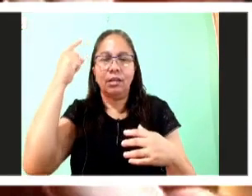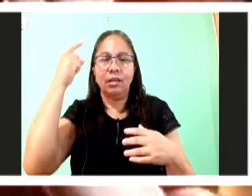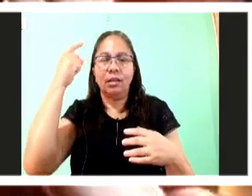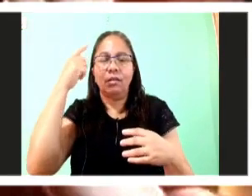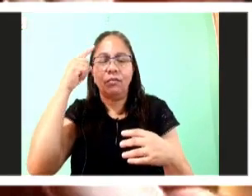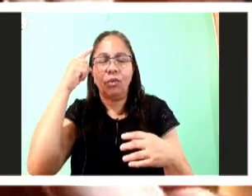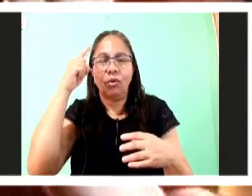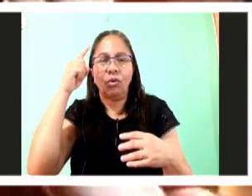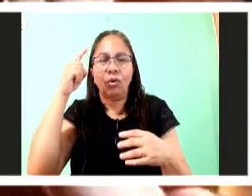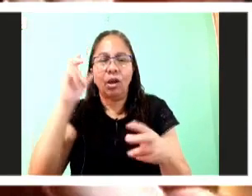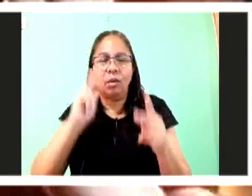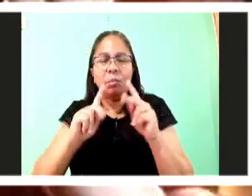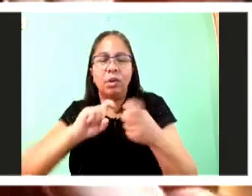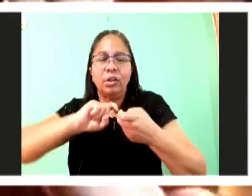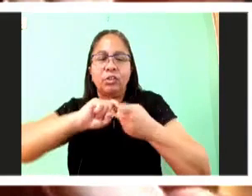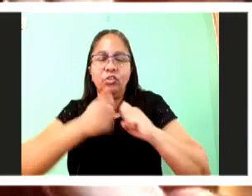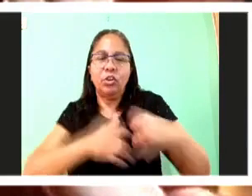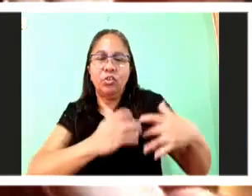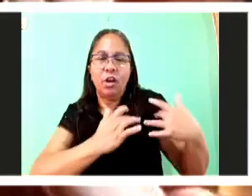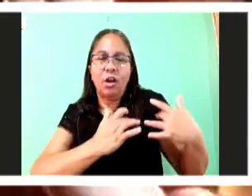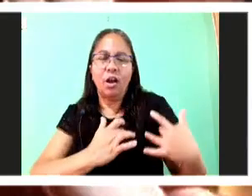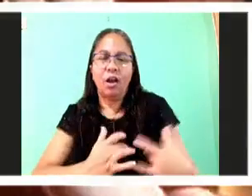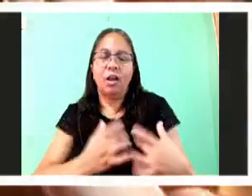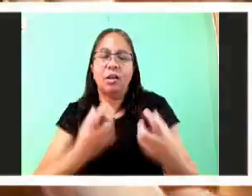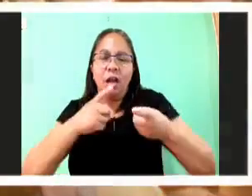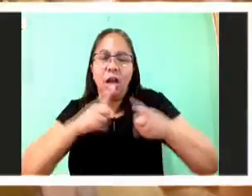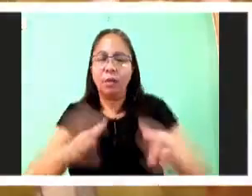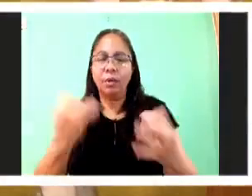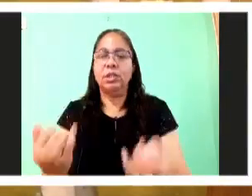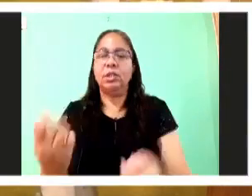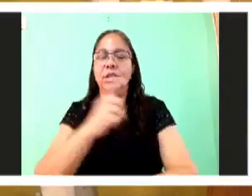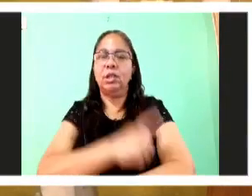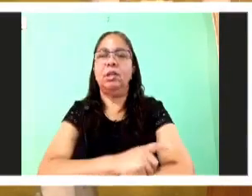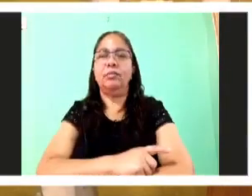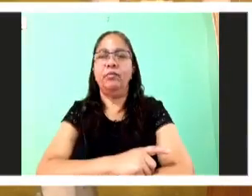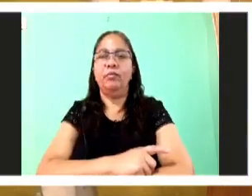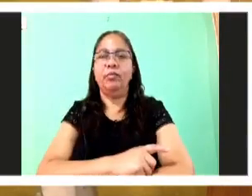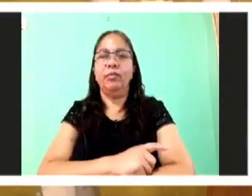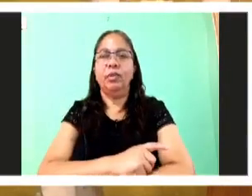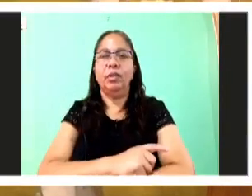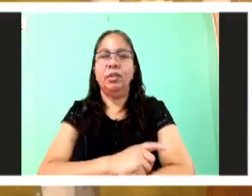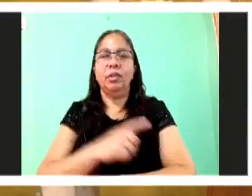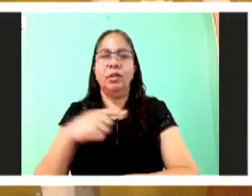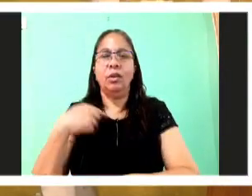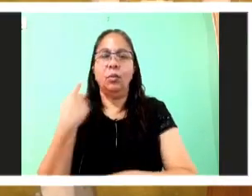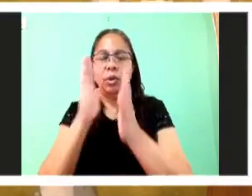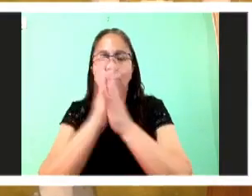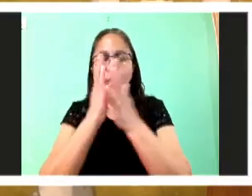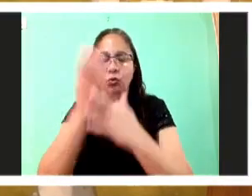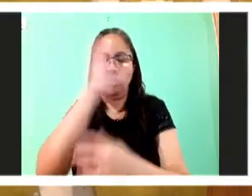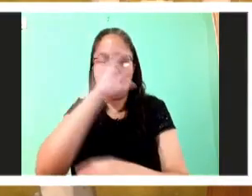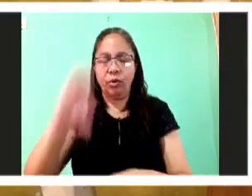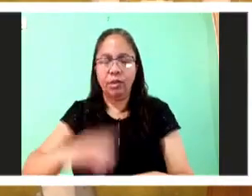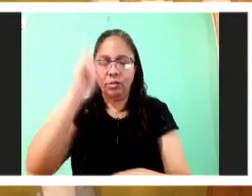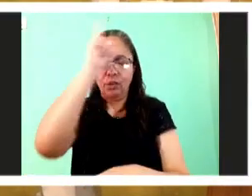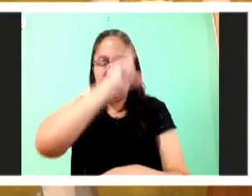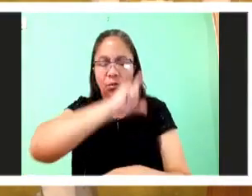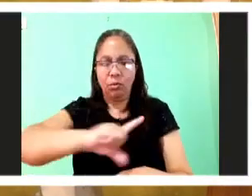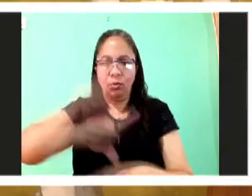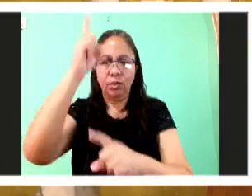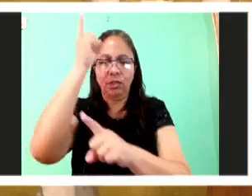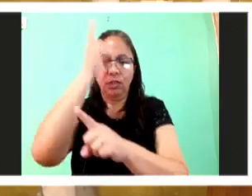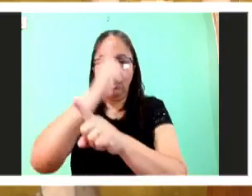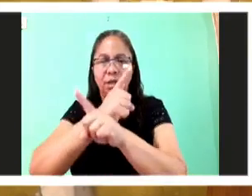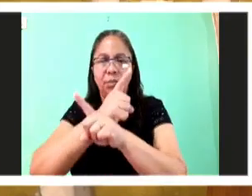the conversion of heart may happen this day. We make our prayer through Christ our Lord.